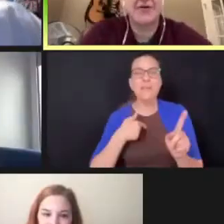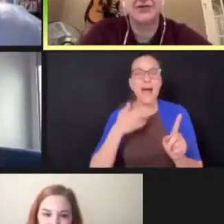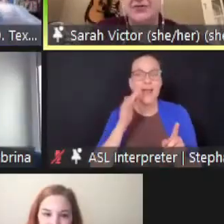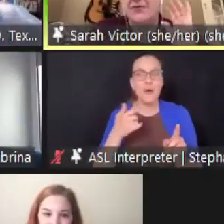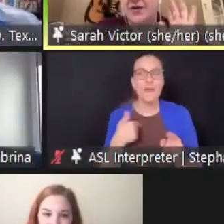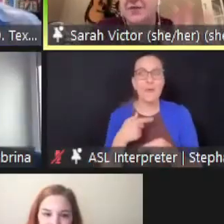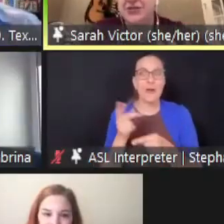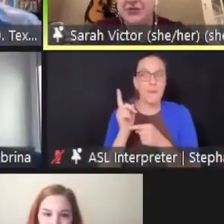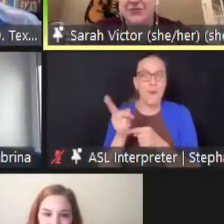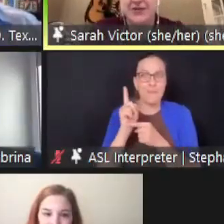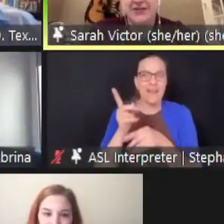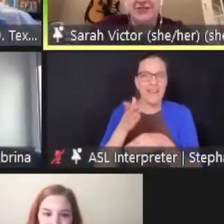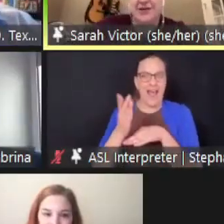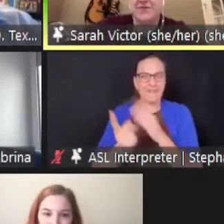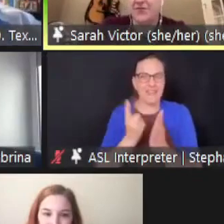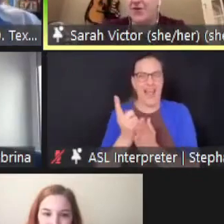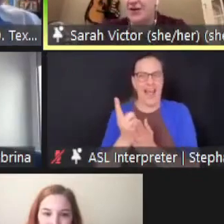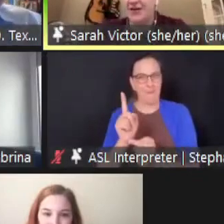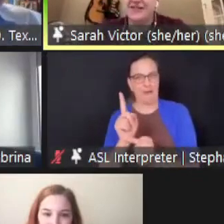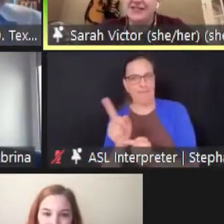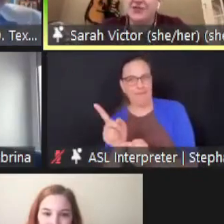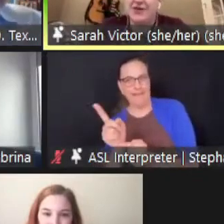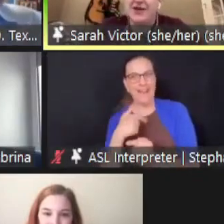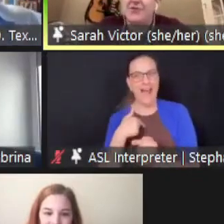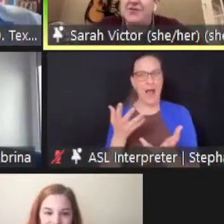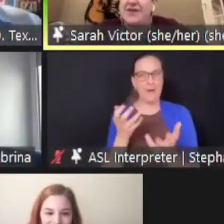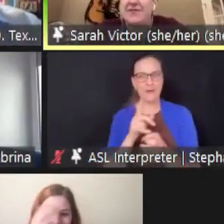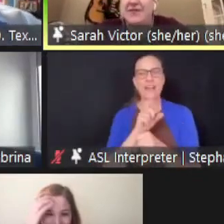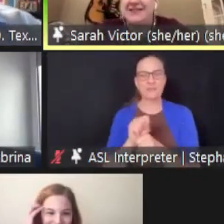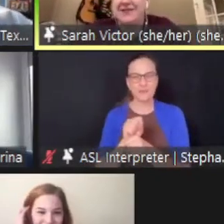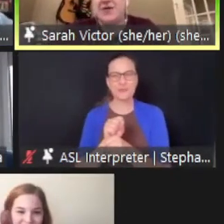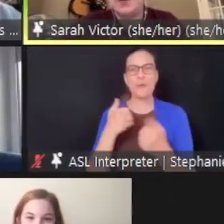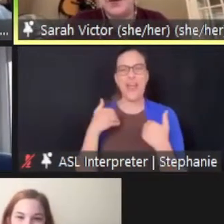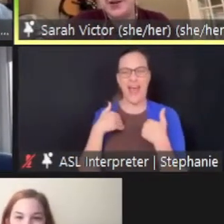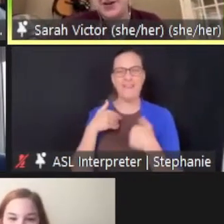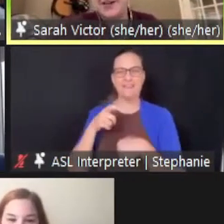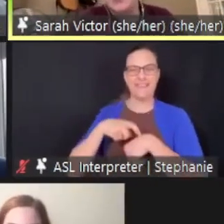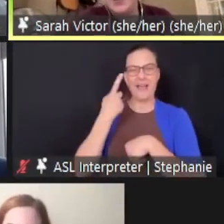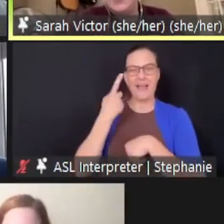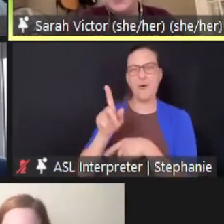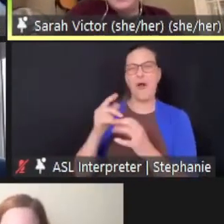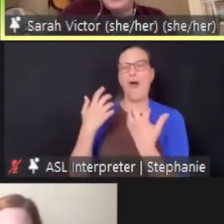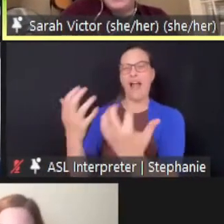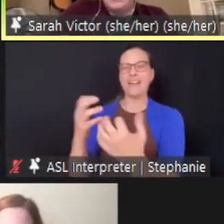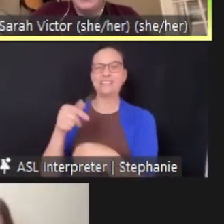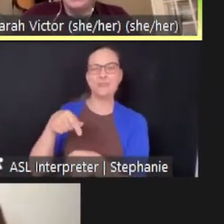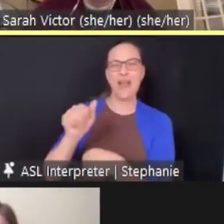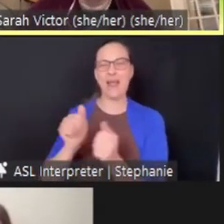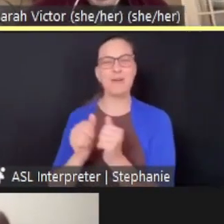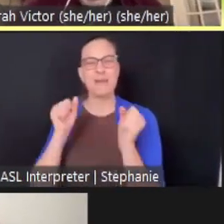the hour, so I want to make sure that we leave time for audience Q&A with our amazing moderator.